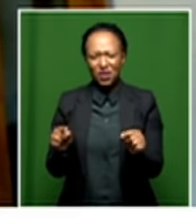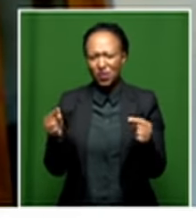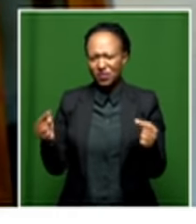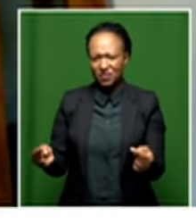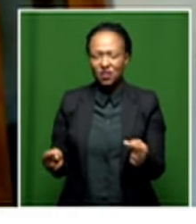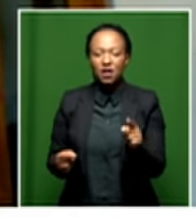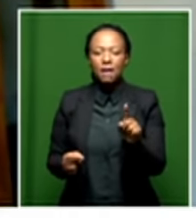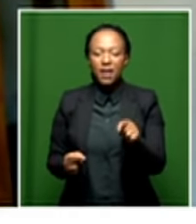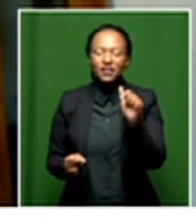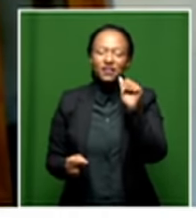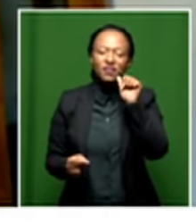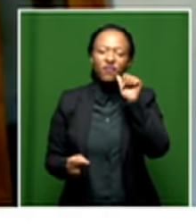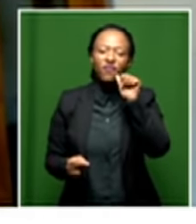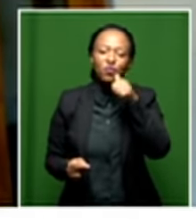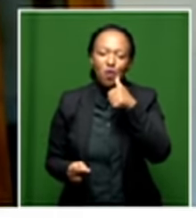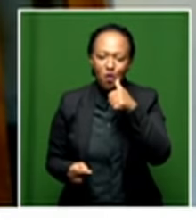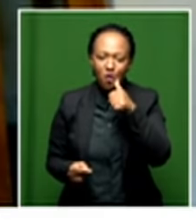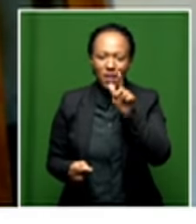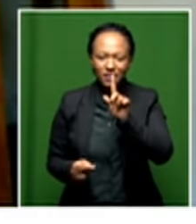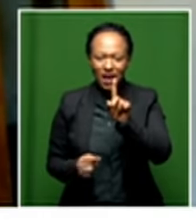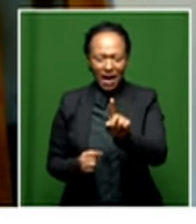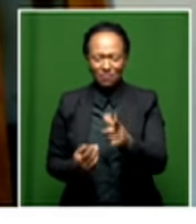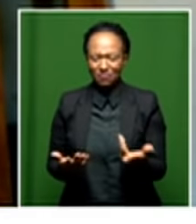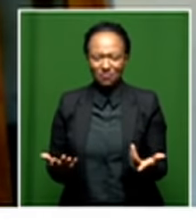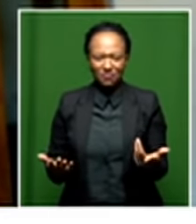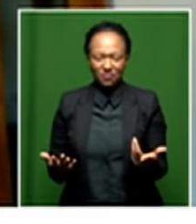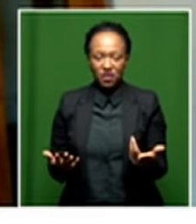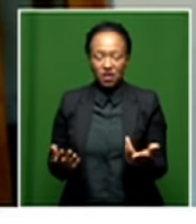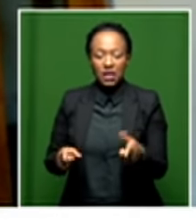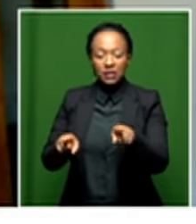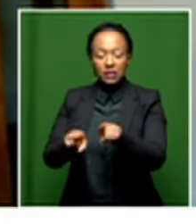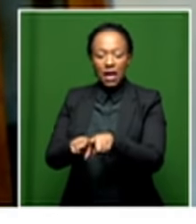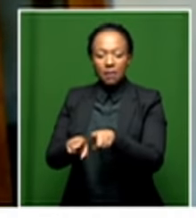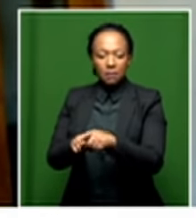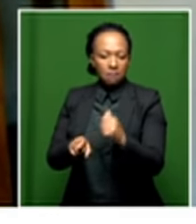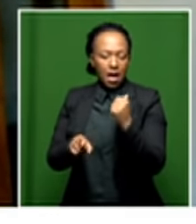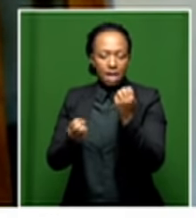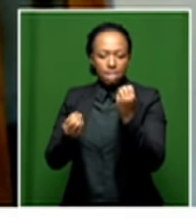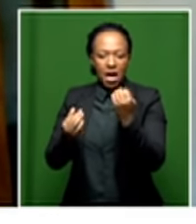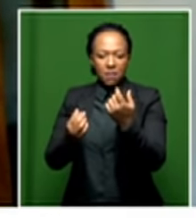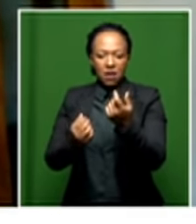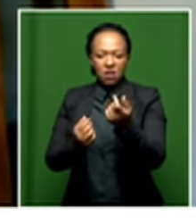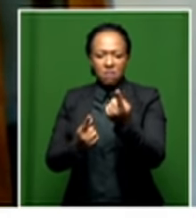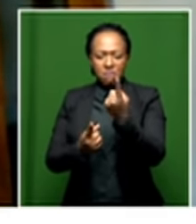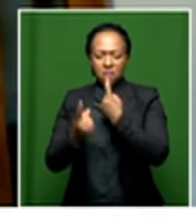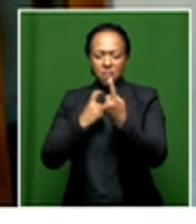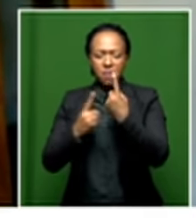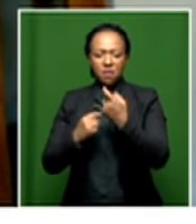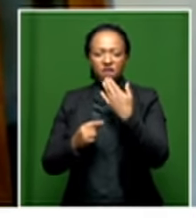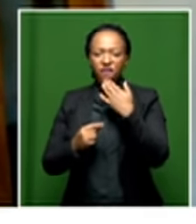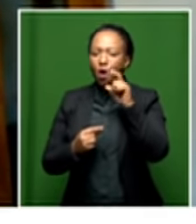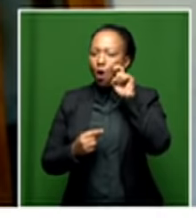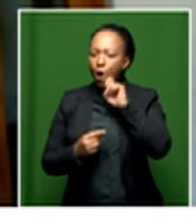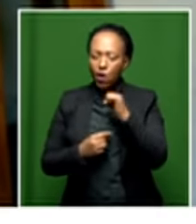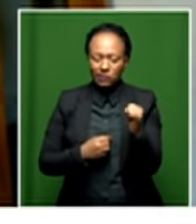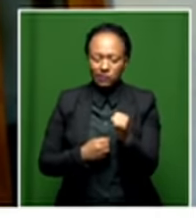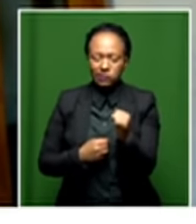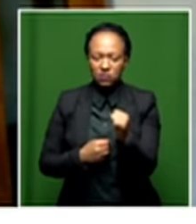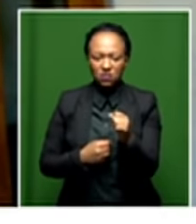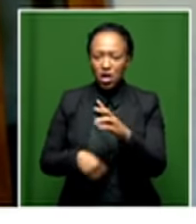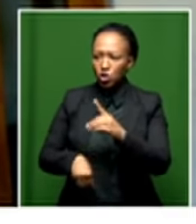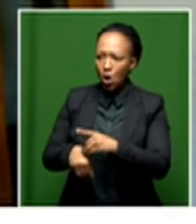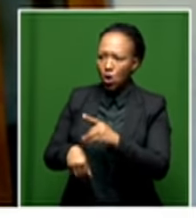encouraging people to be there the next day. I've also had a lot of questions yesterday from my own patients, elderly patients, that's asking me,